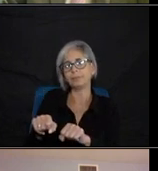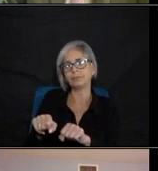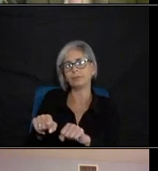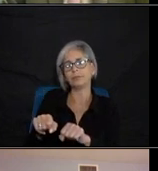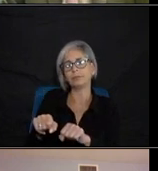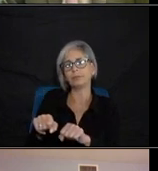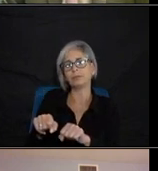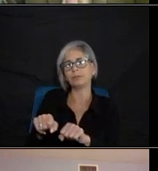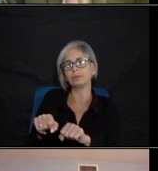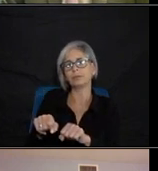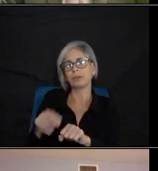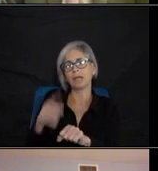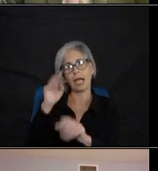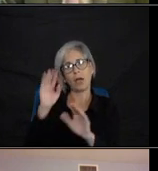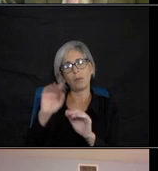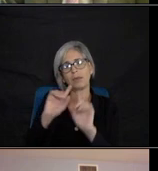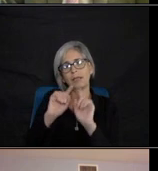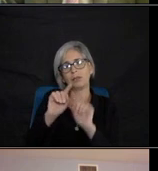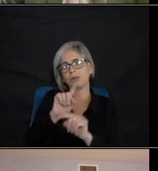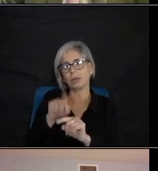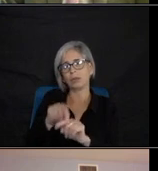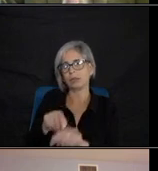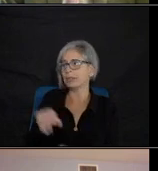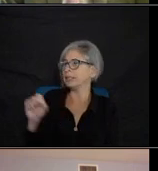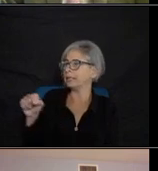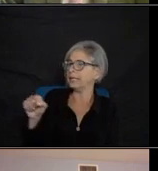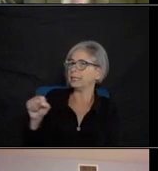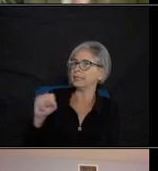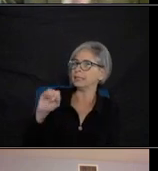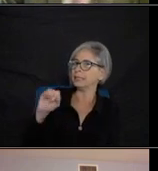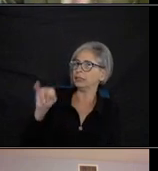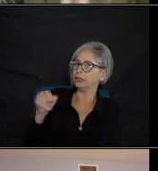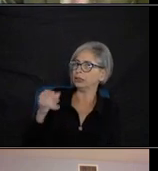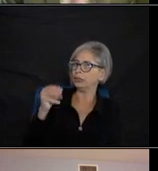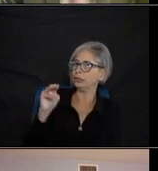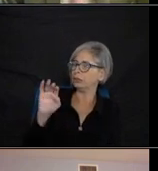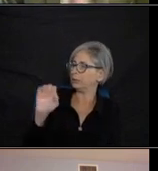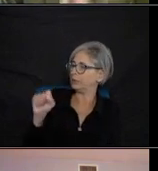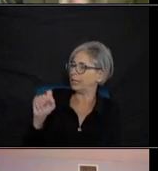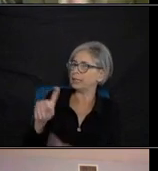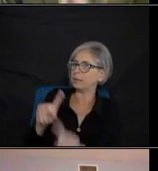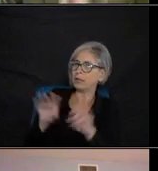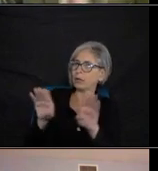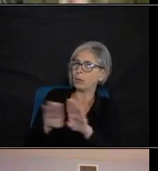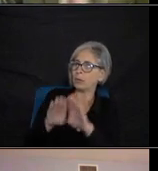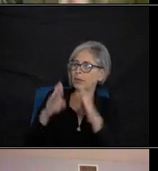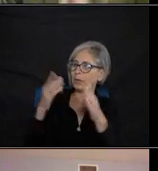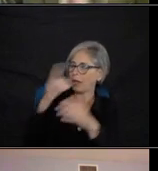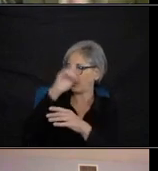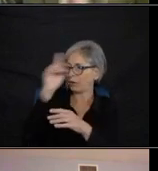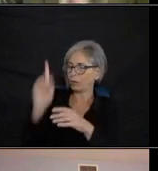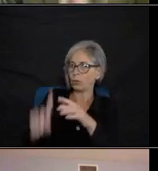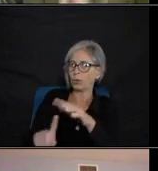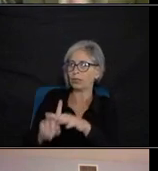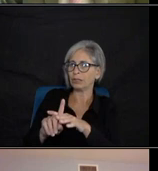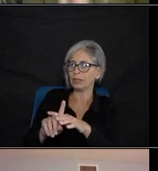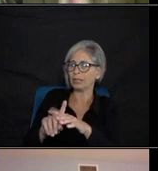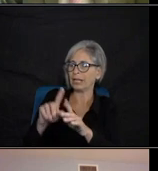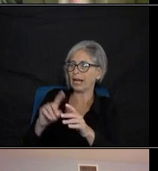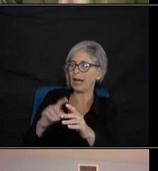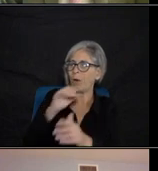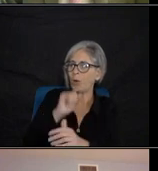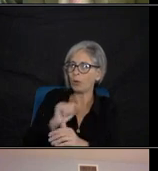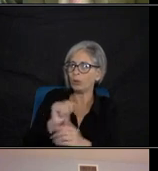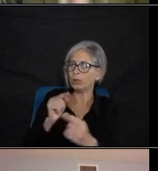And I hope that answers your question. It does, Jim, but I guess it opens another question, is how old is too old in terms